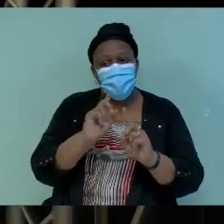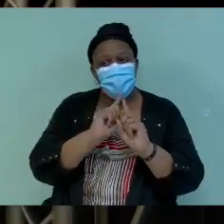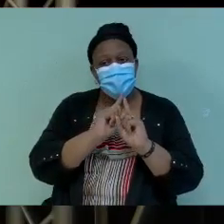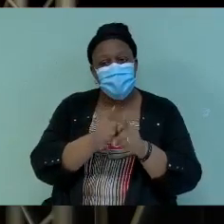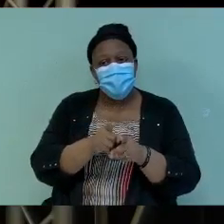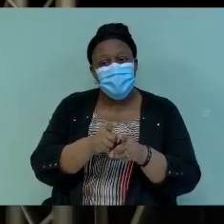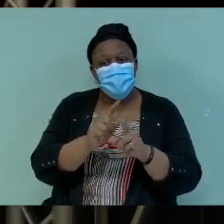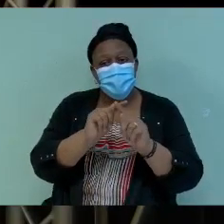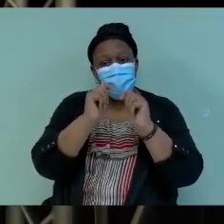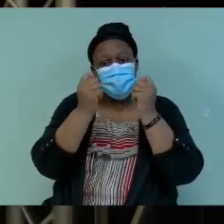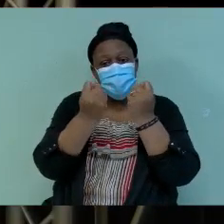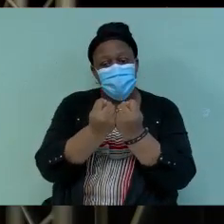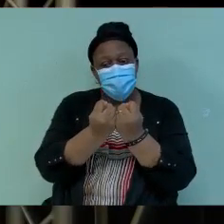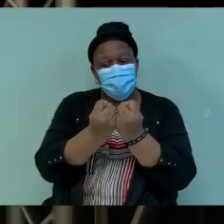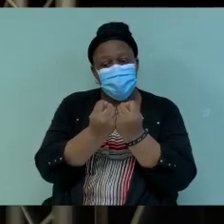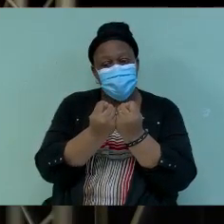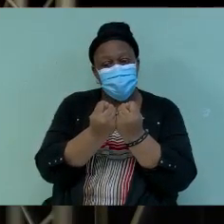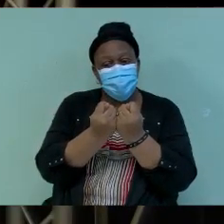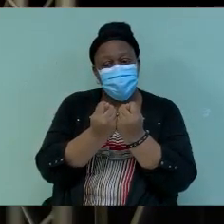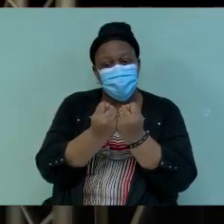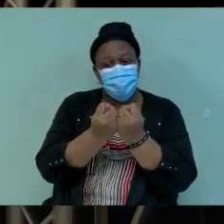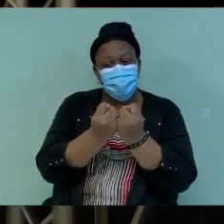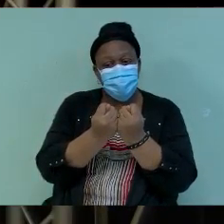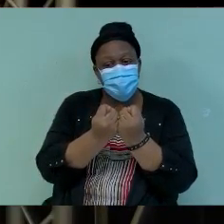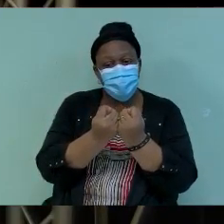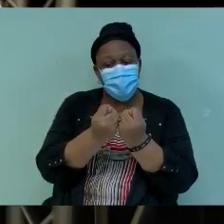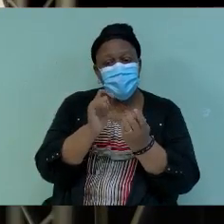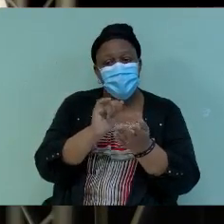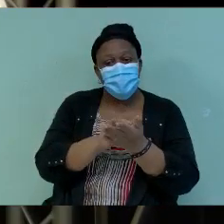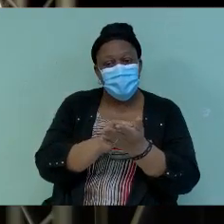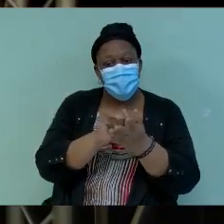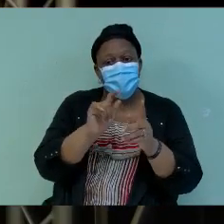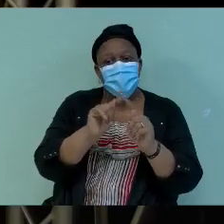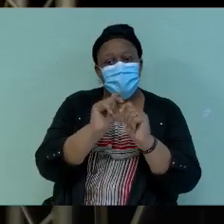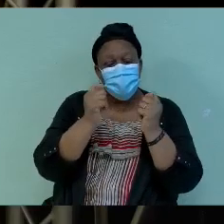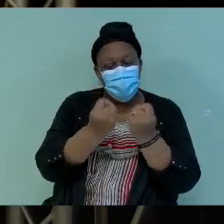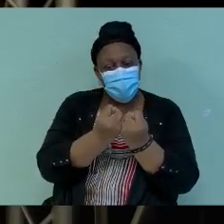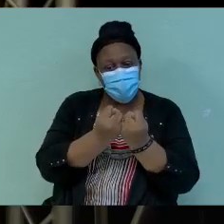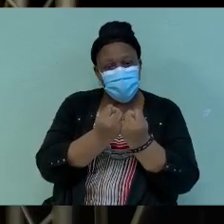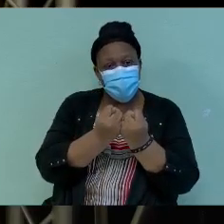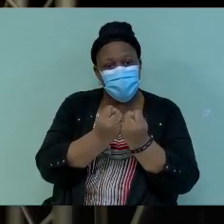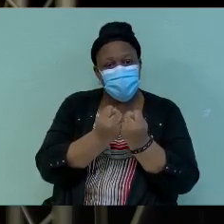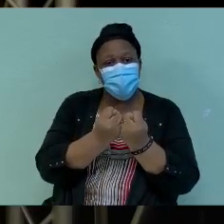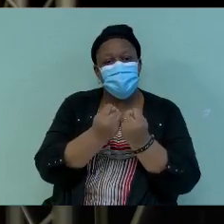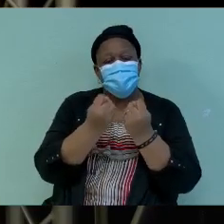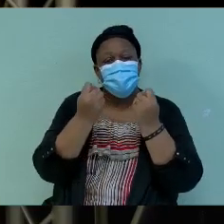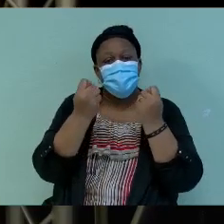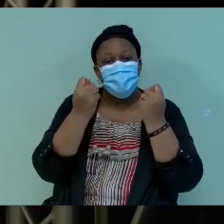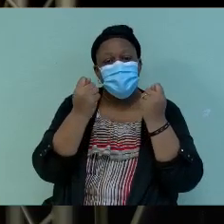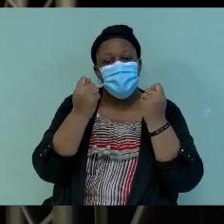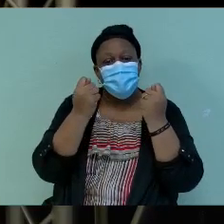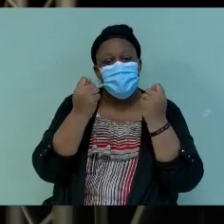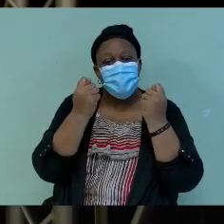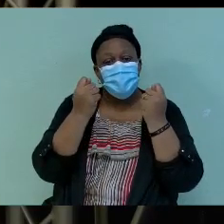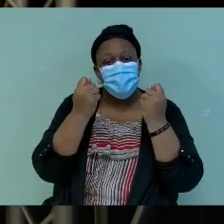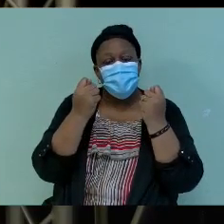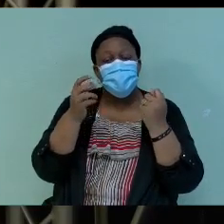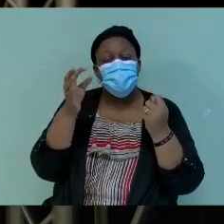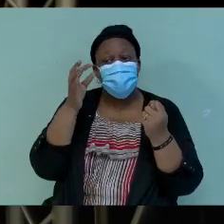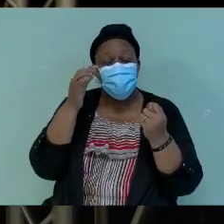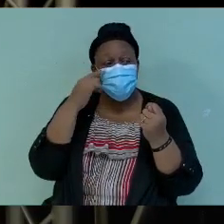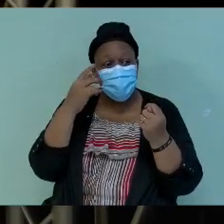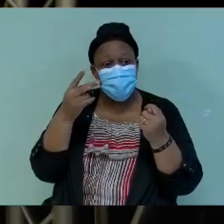team. It was this team that has been leading the charge as it relates to the Solid Waste